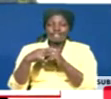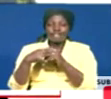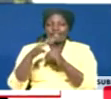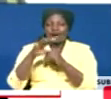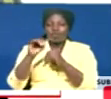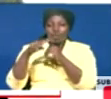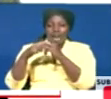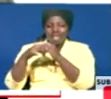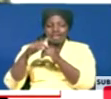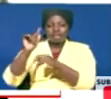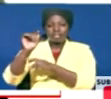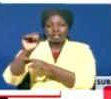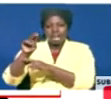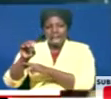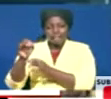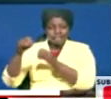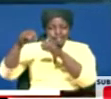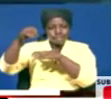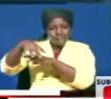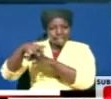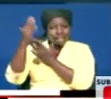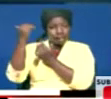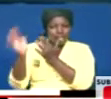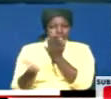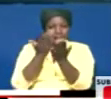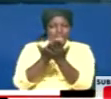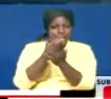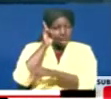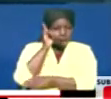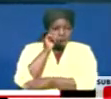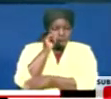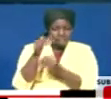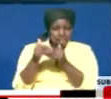tons of fertilizer is expected to dock at the port of Mombasa in 2 days.